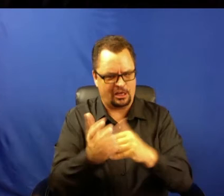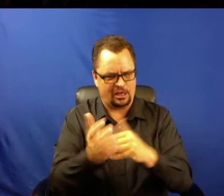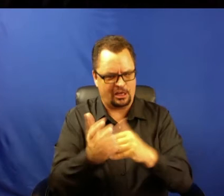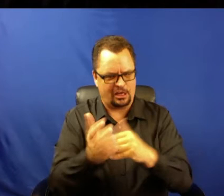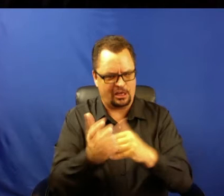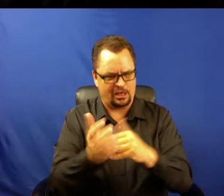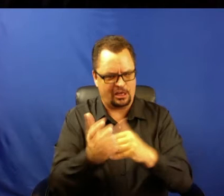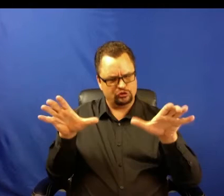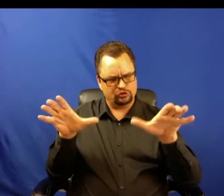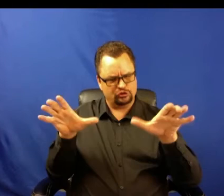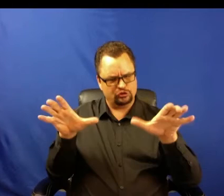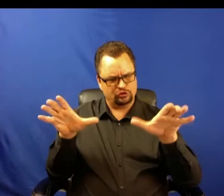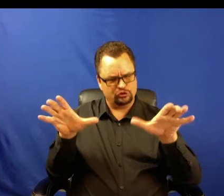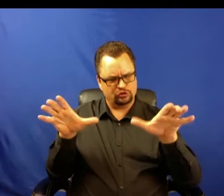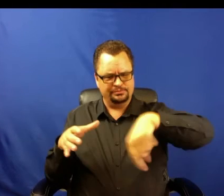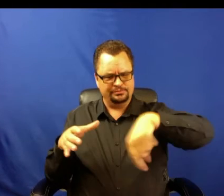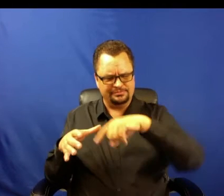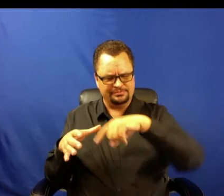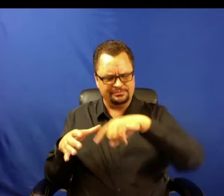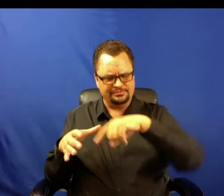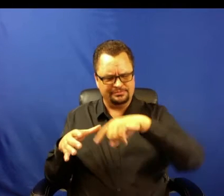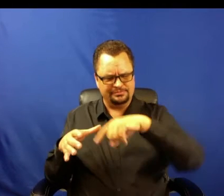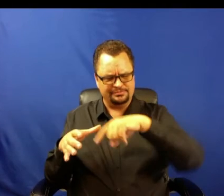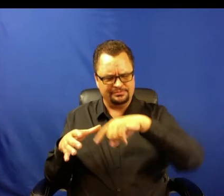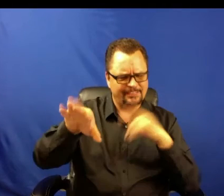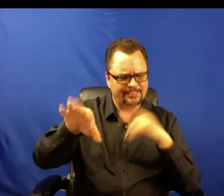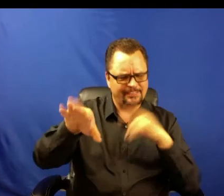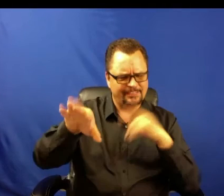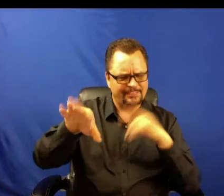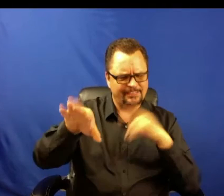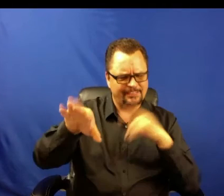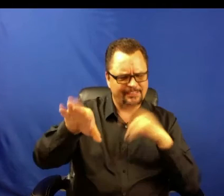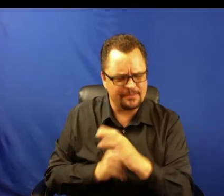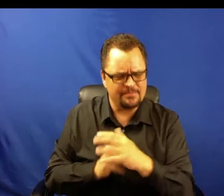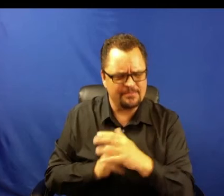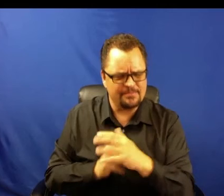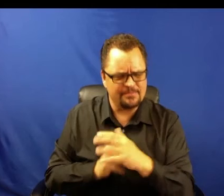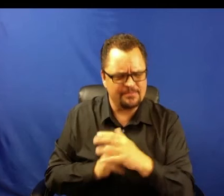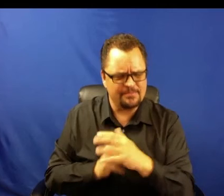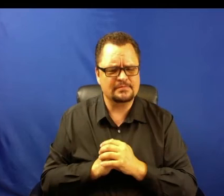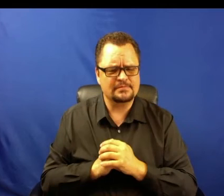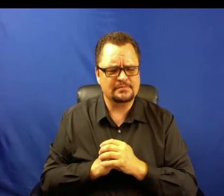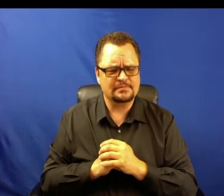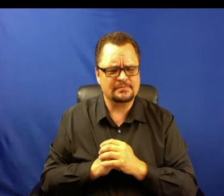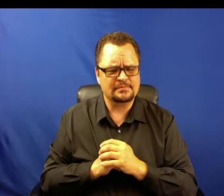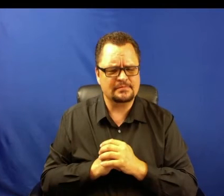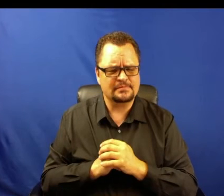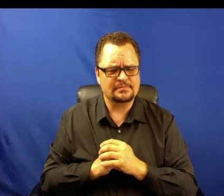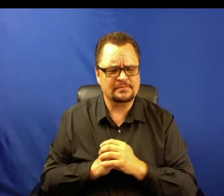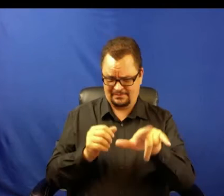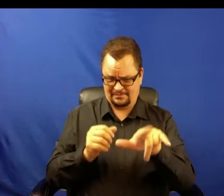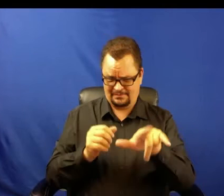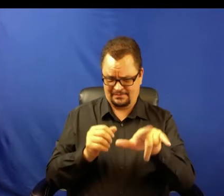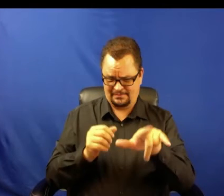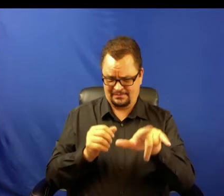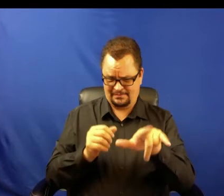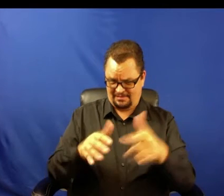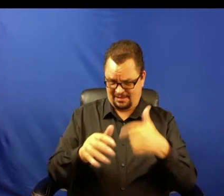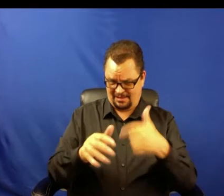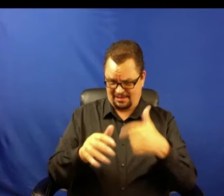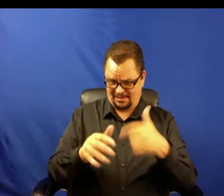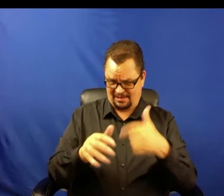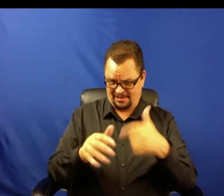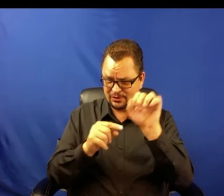could. In the death data, you mentioned that younger group is 0 to 19. Is there any way we